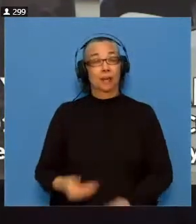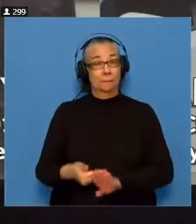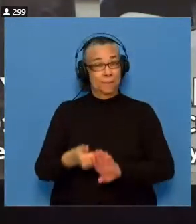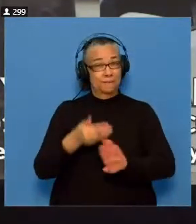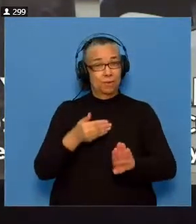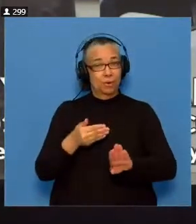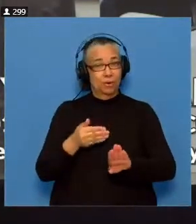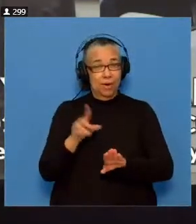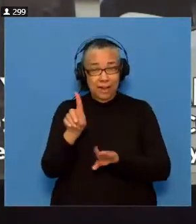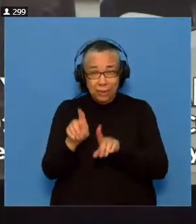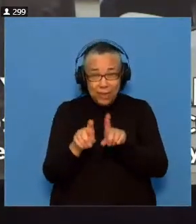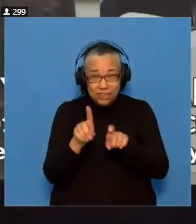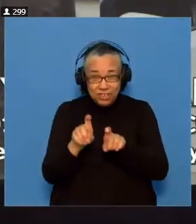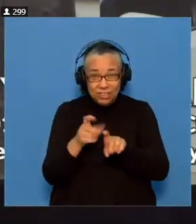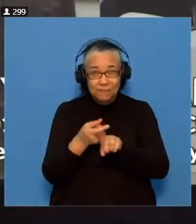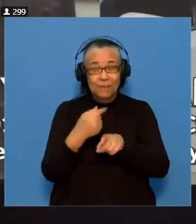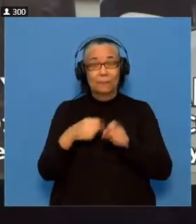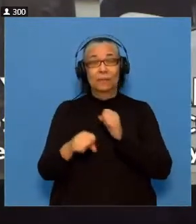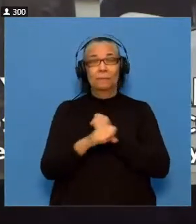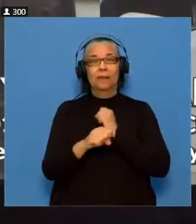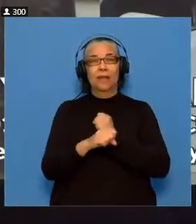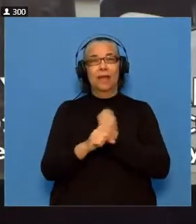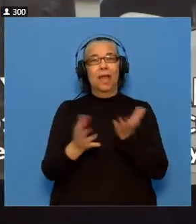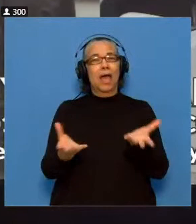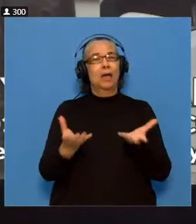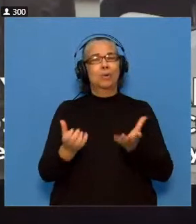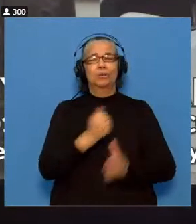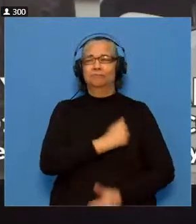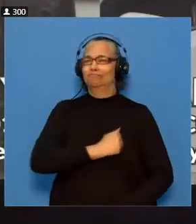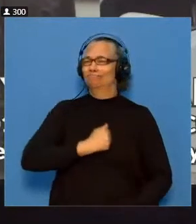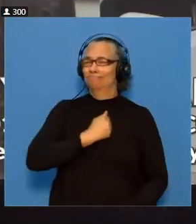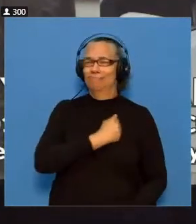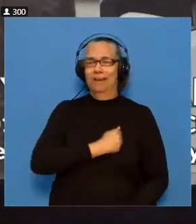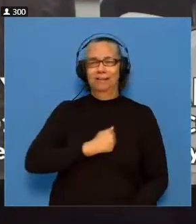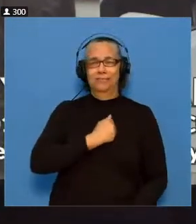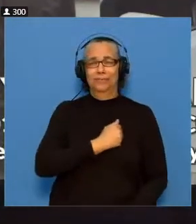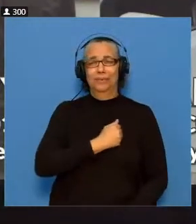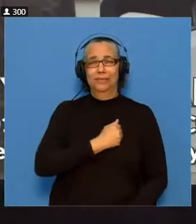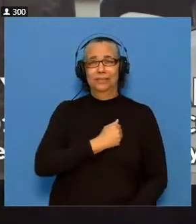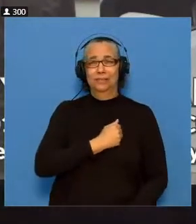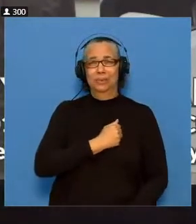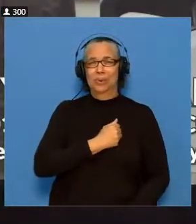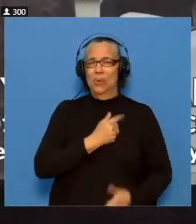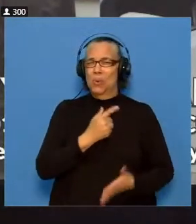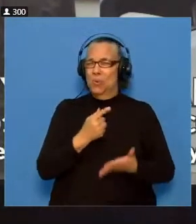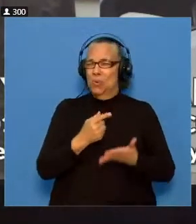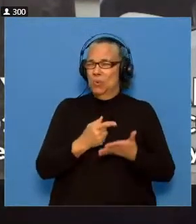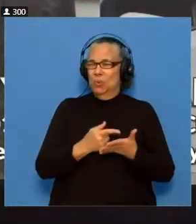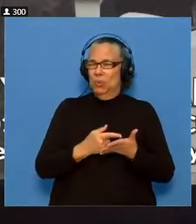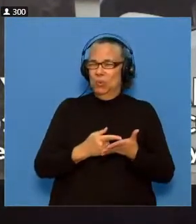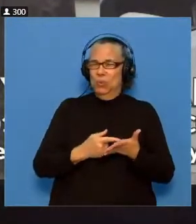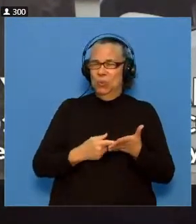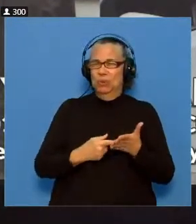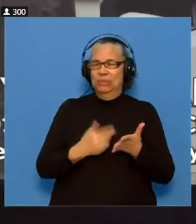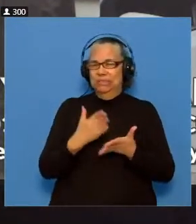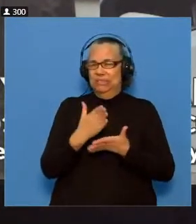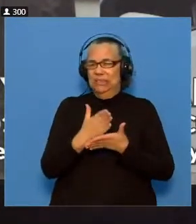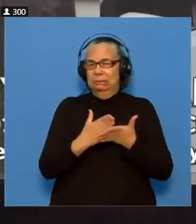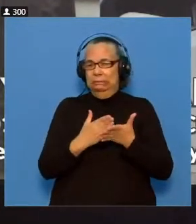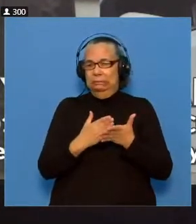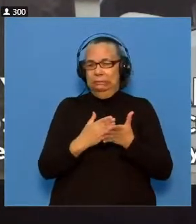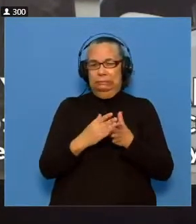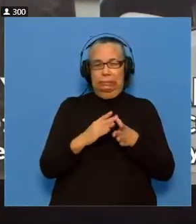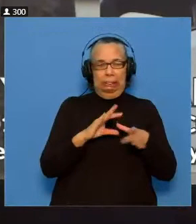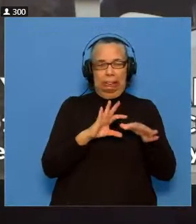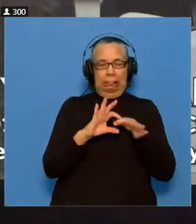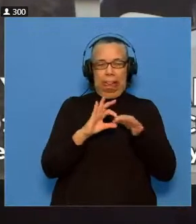Before I take questions from the media, I would like to apologize for what was some intemperate interactions with the